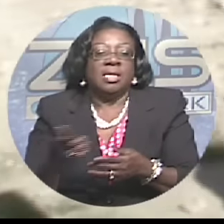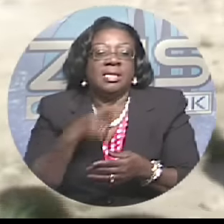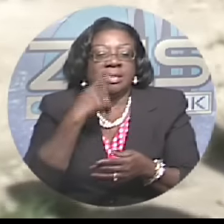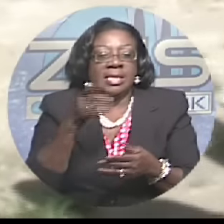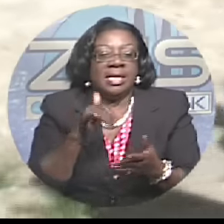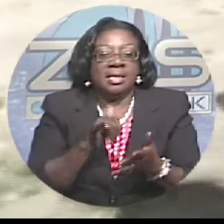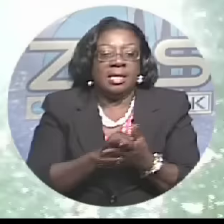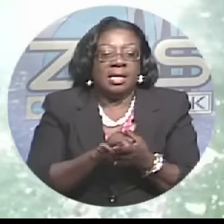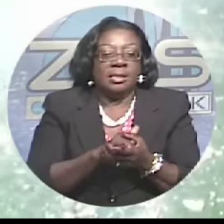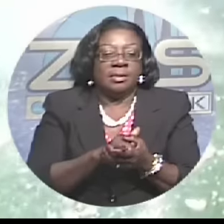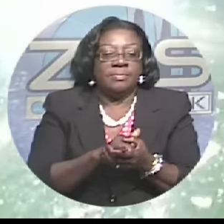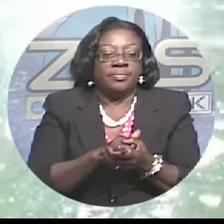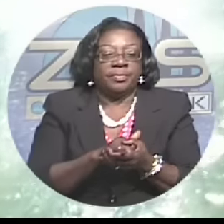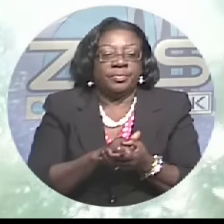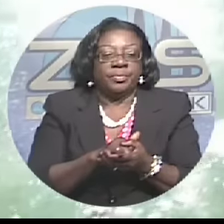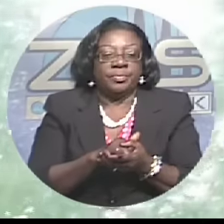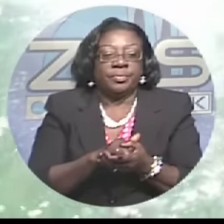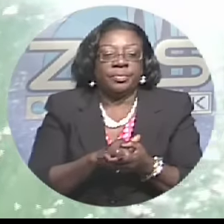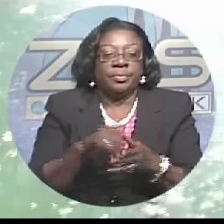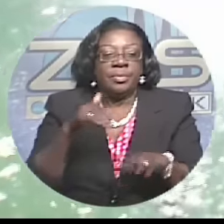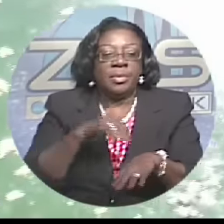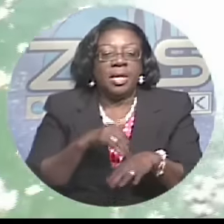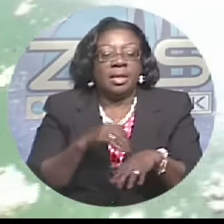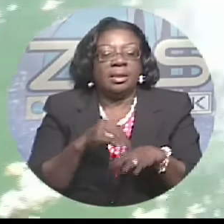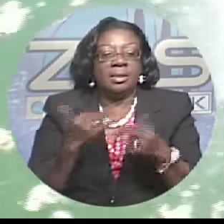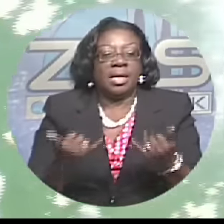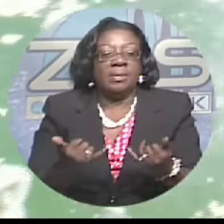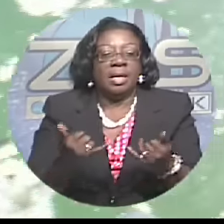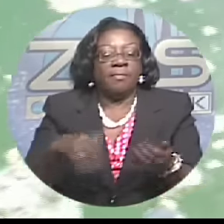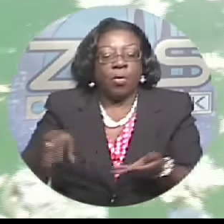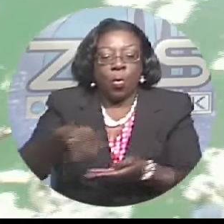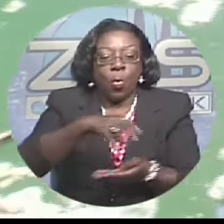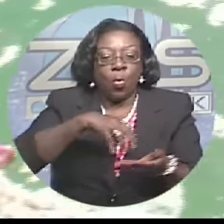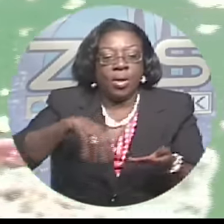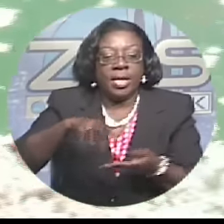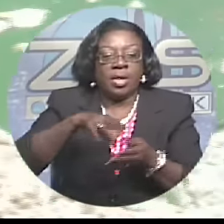that at this point, I have a hole in the ground.